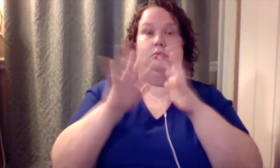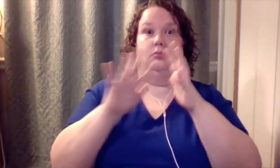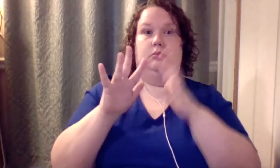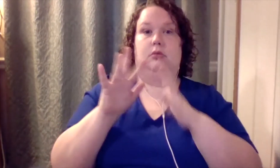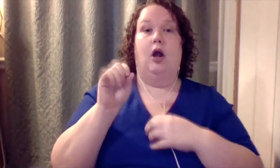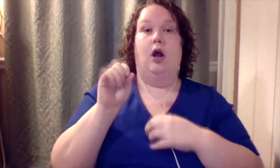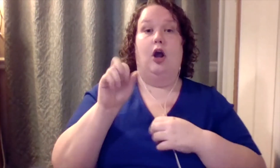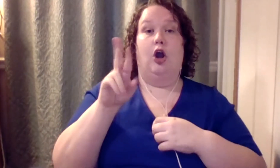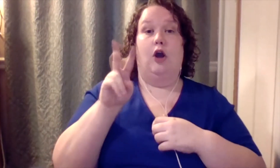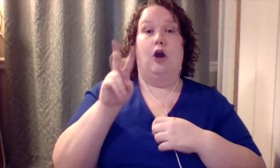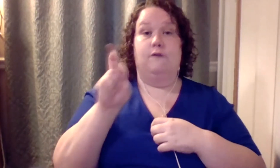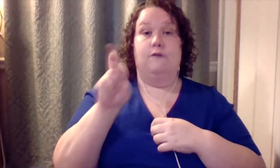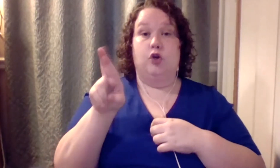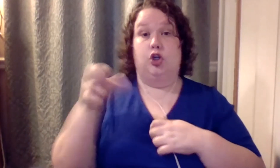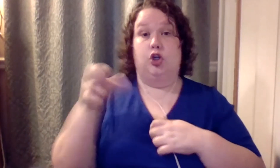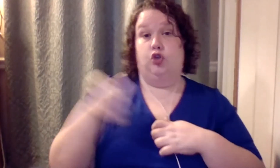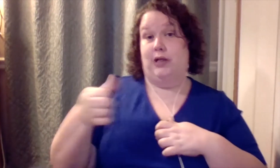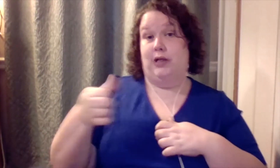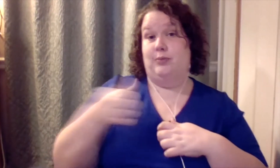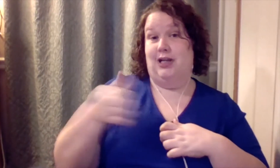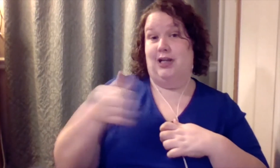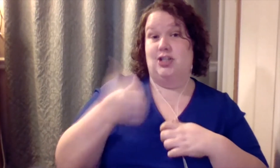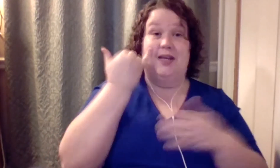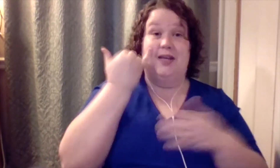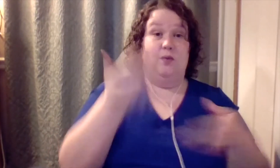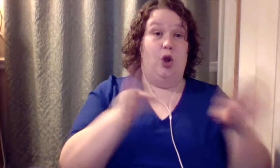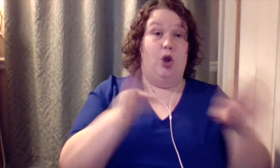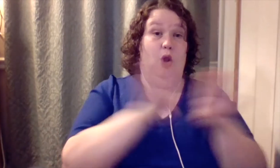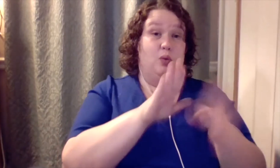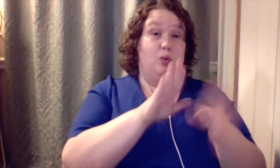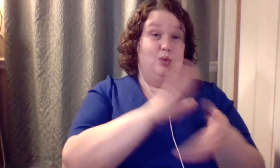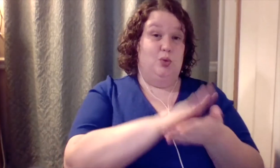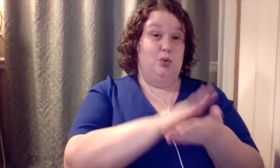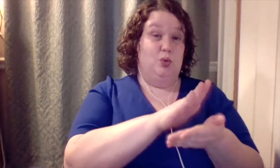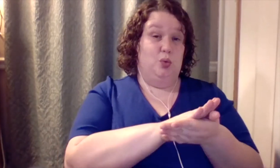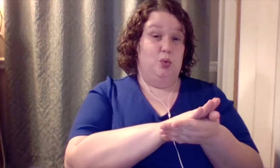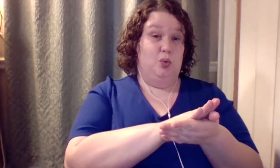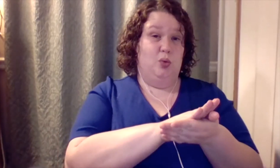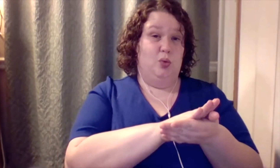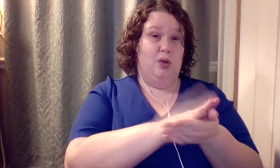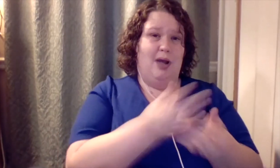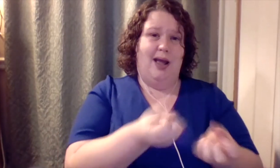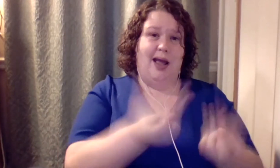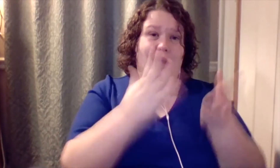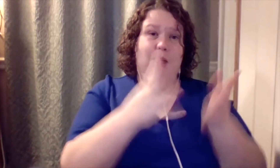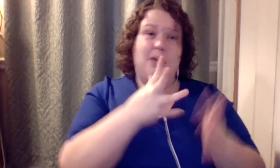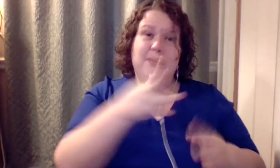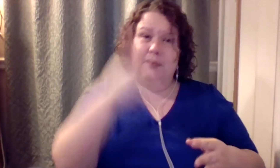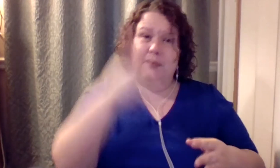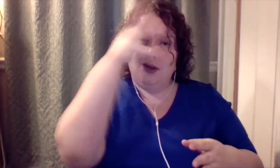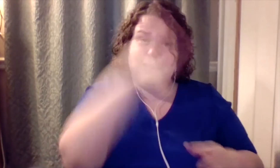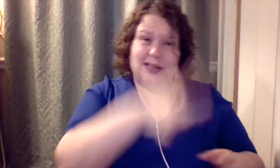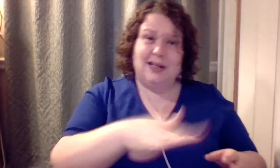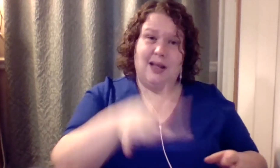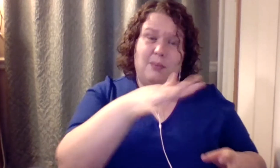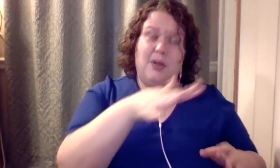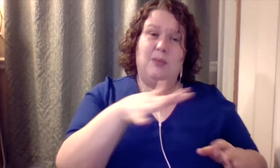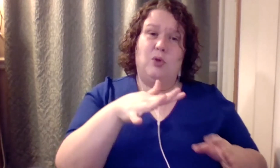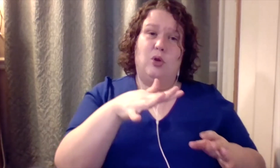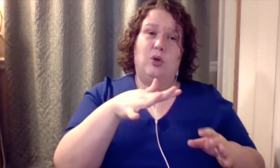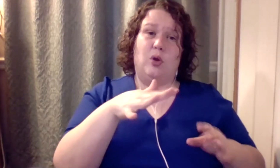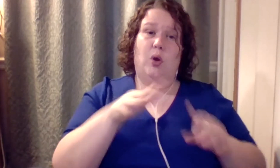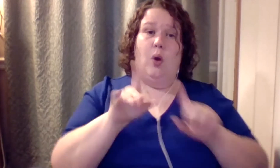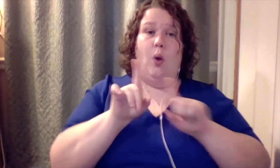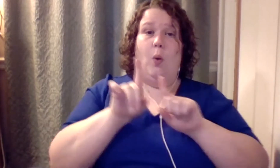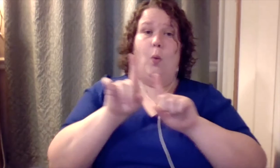transportation, if we close the school down, that means who knows how many parents in that neighborhood who walk to school or